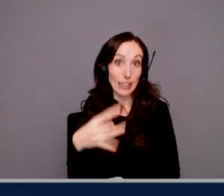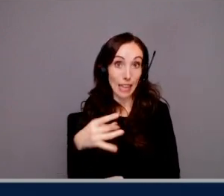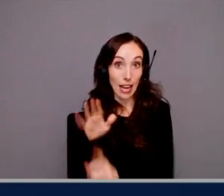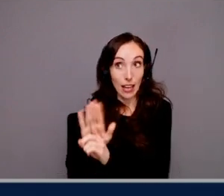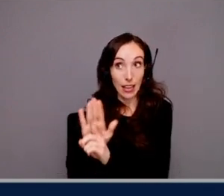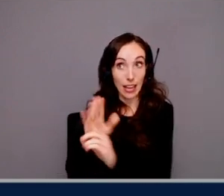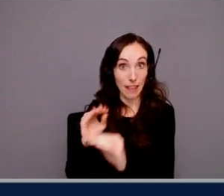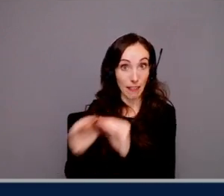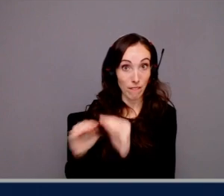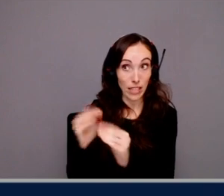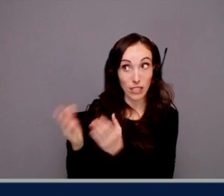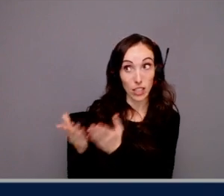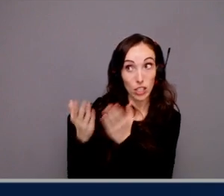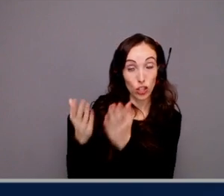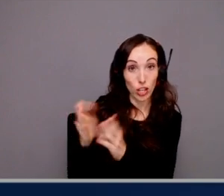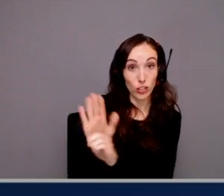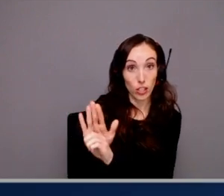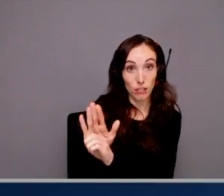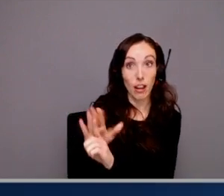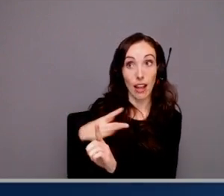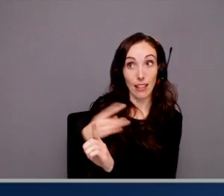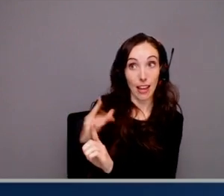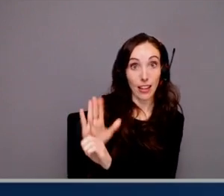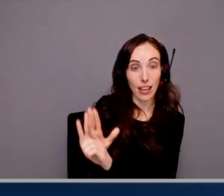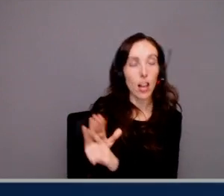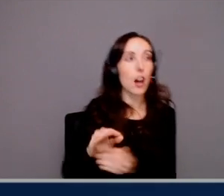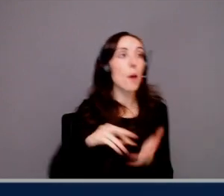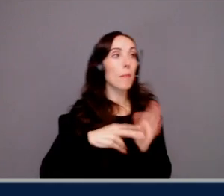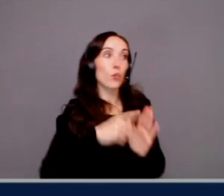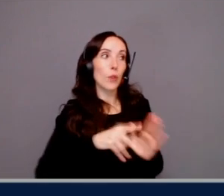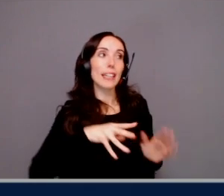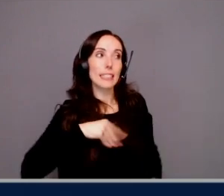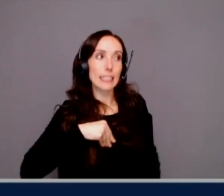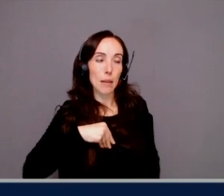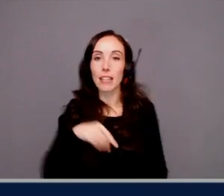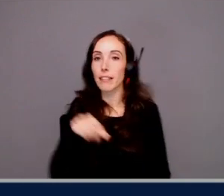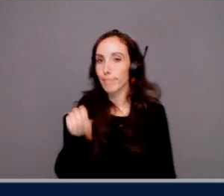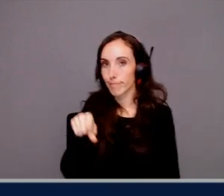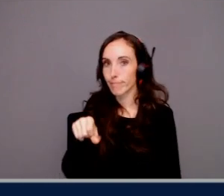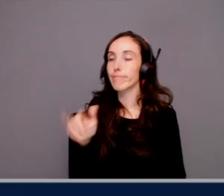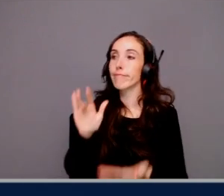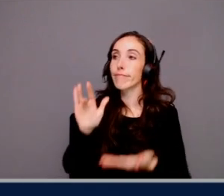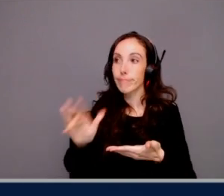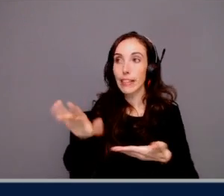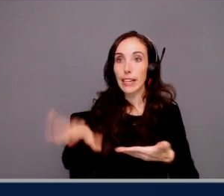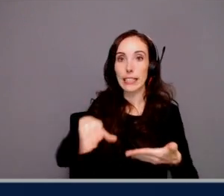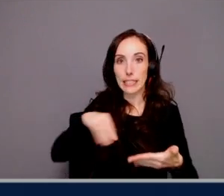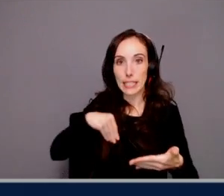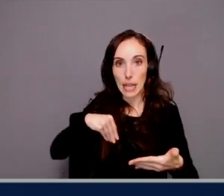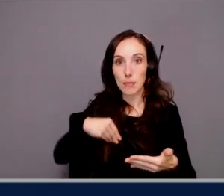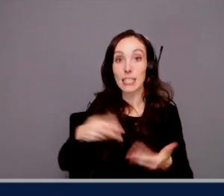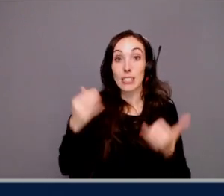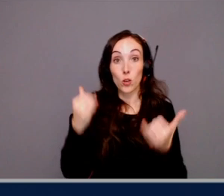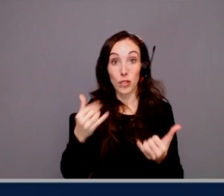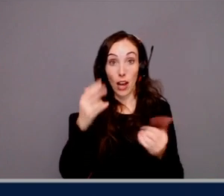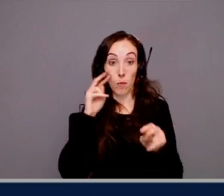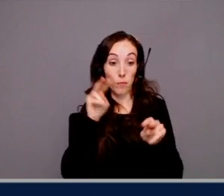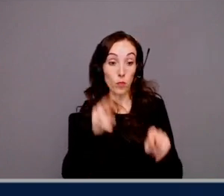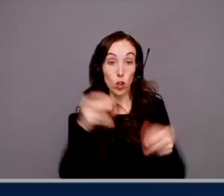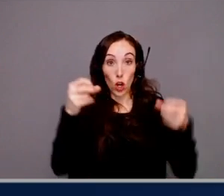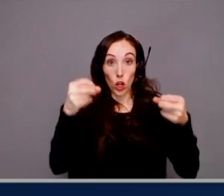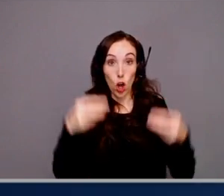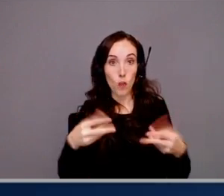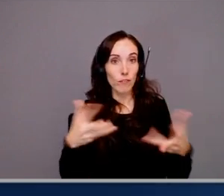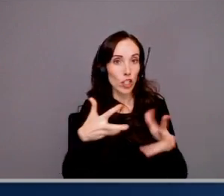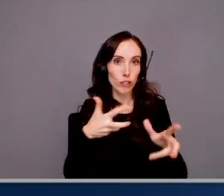it has suggested. So I'm going to You get to accept it. accept the fix. Now, if I see the code, it has updated